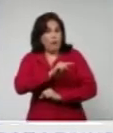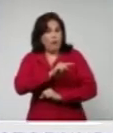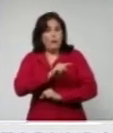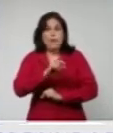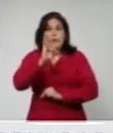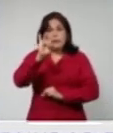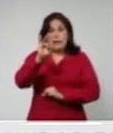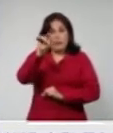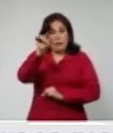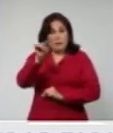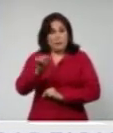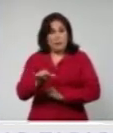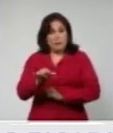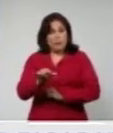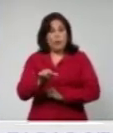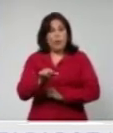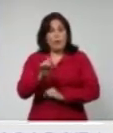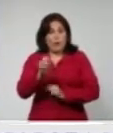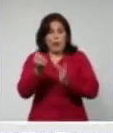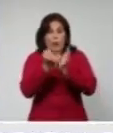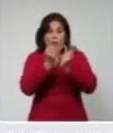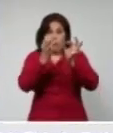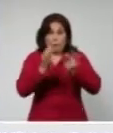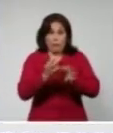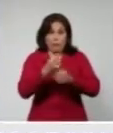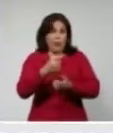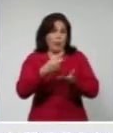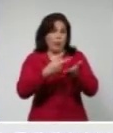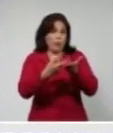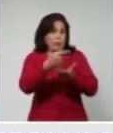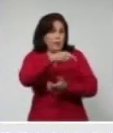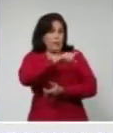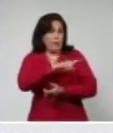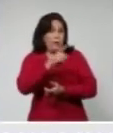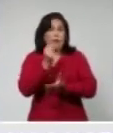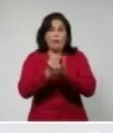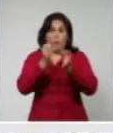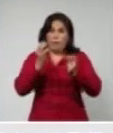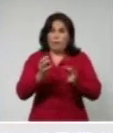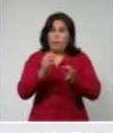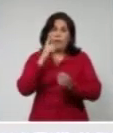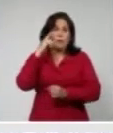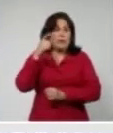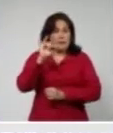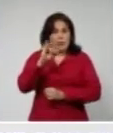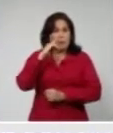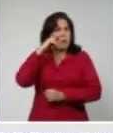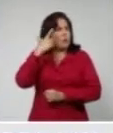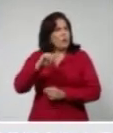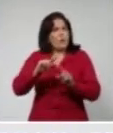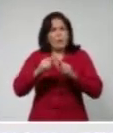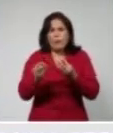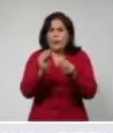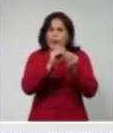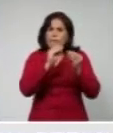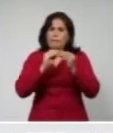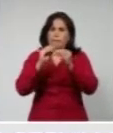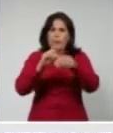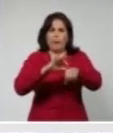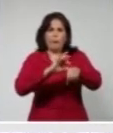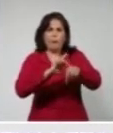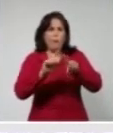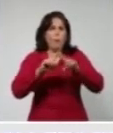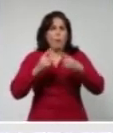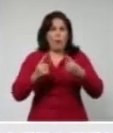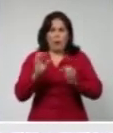be determined. Of all such cases reported in the last 15 days, the source